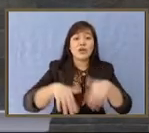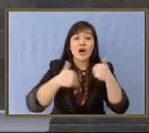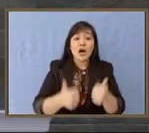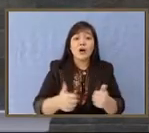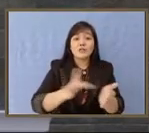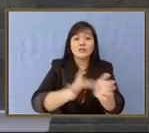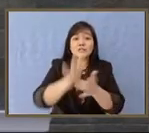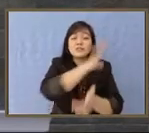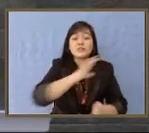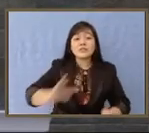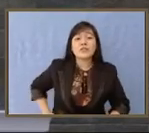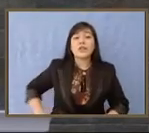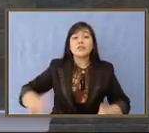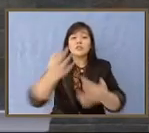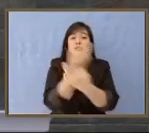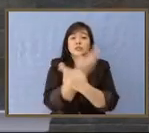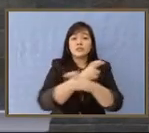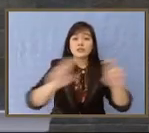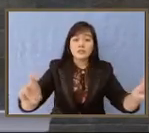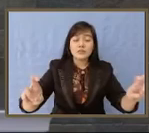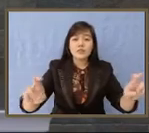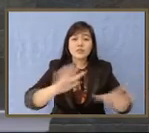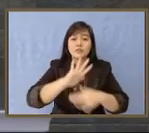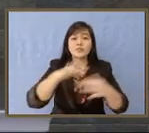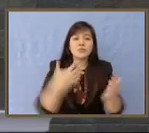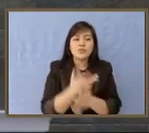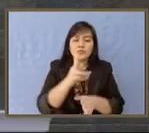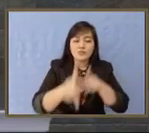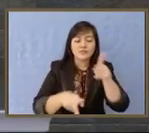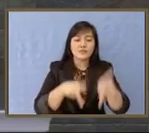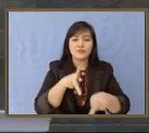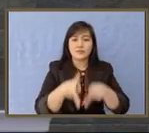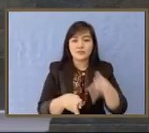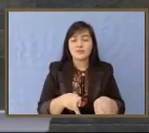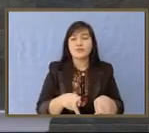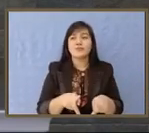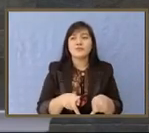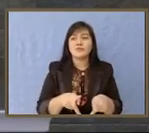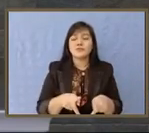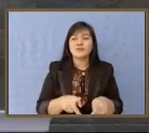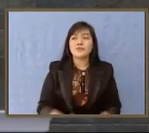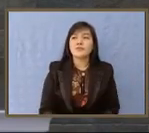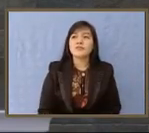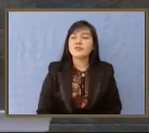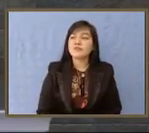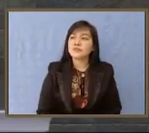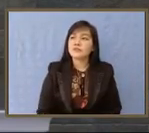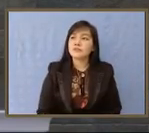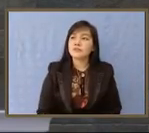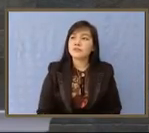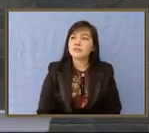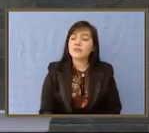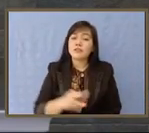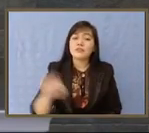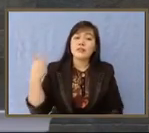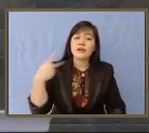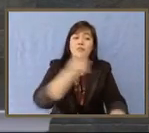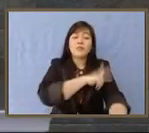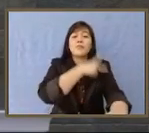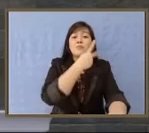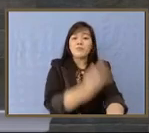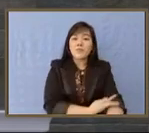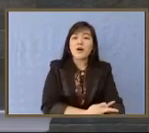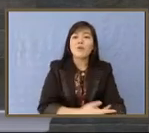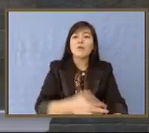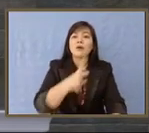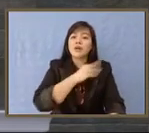has the only right, He has the only right, He has He had the right, He has the power and the will